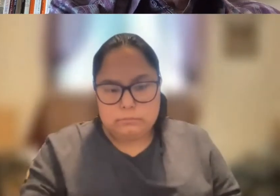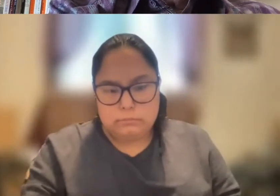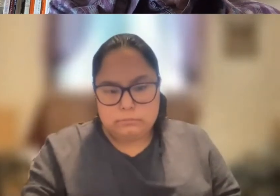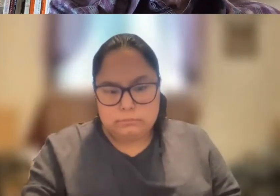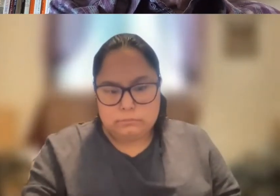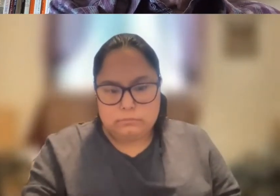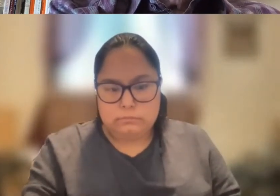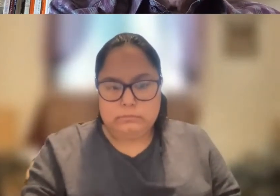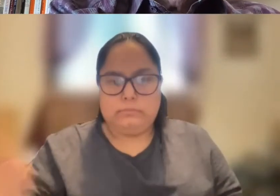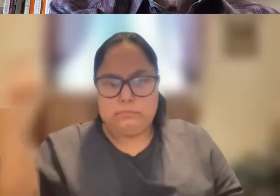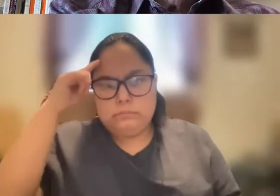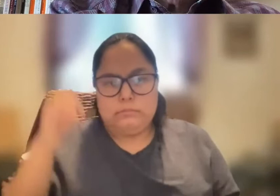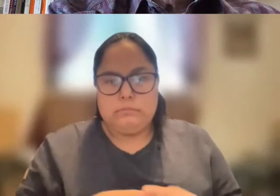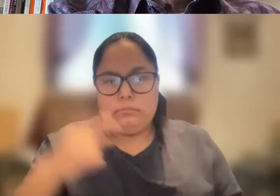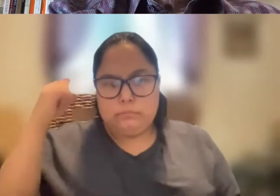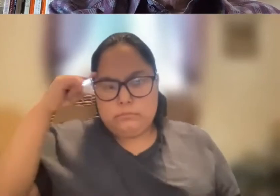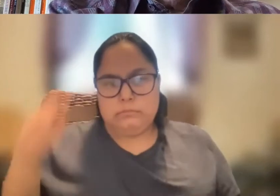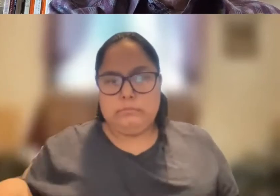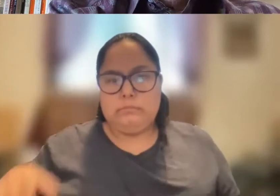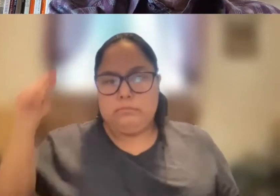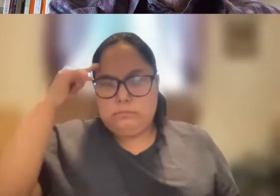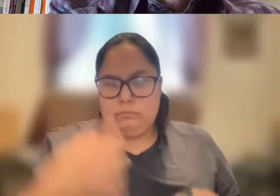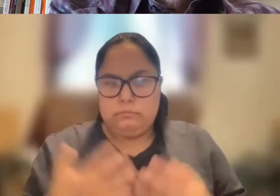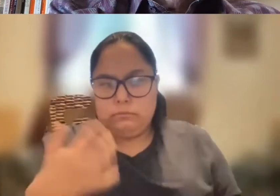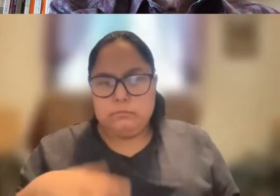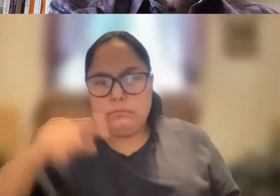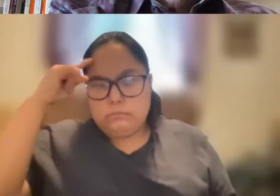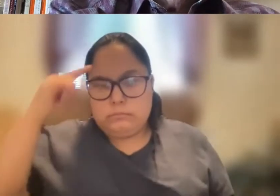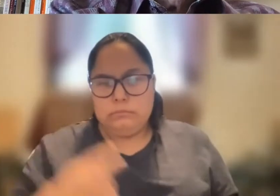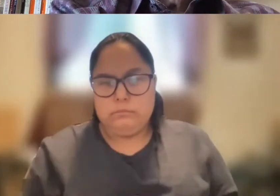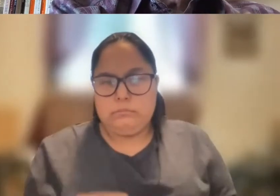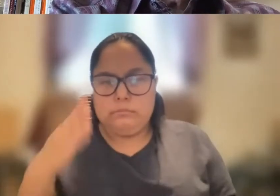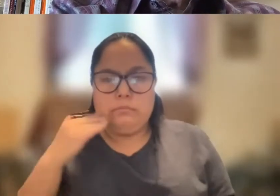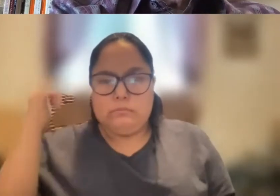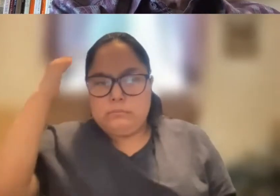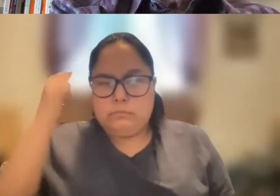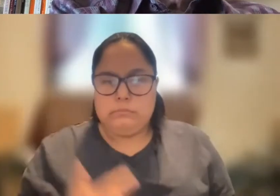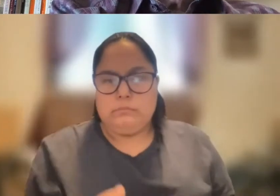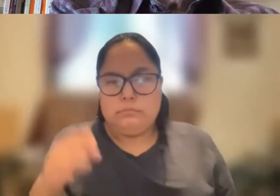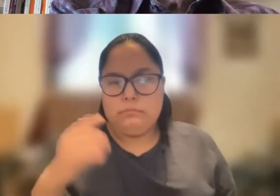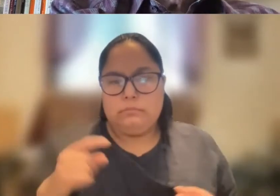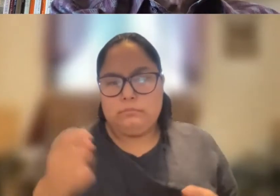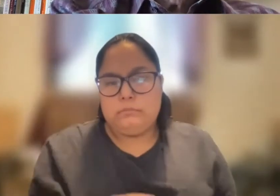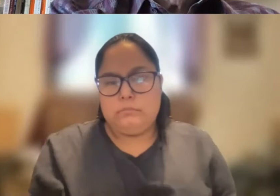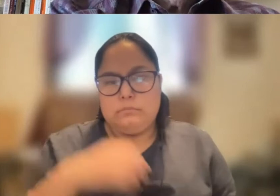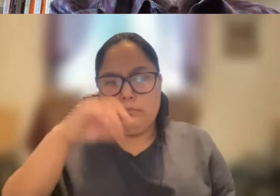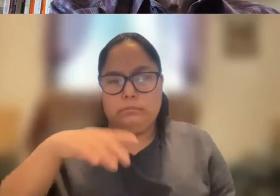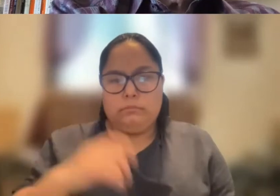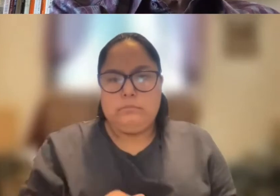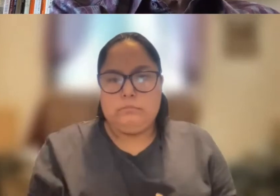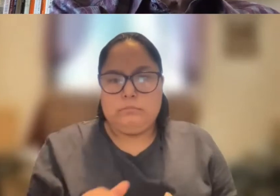entity, it will be more open and it'll be easier